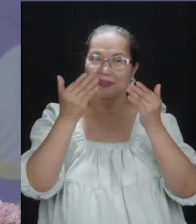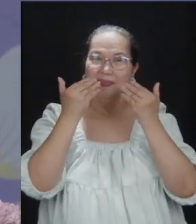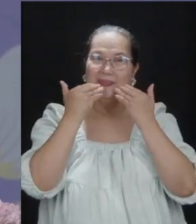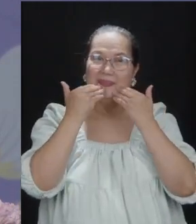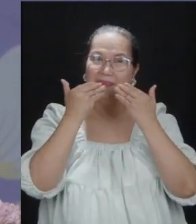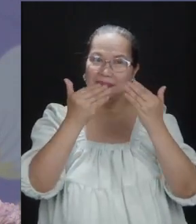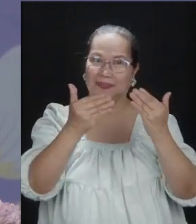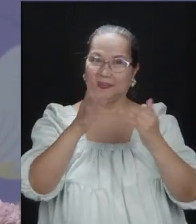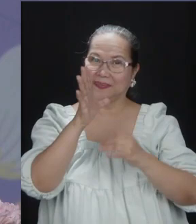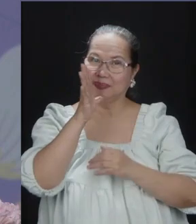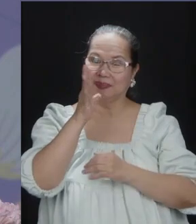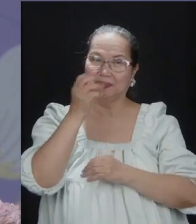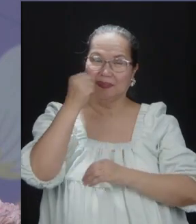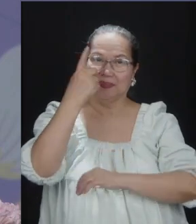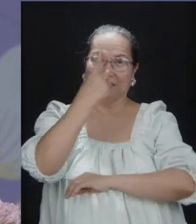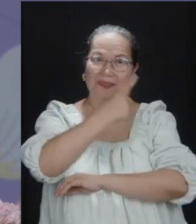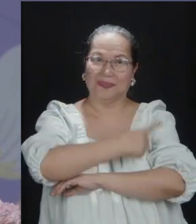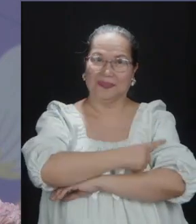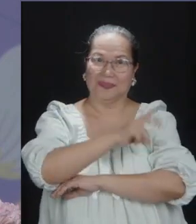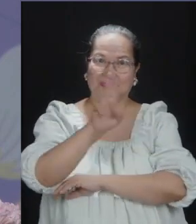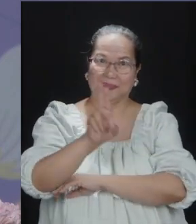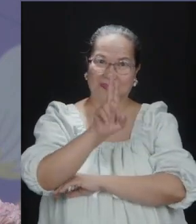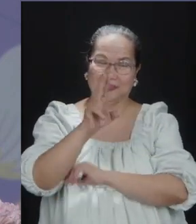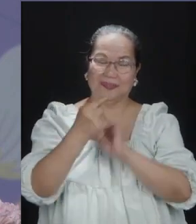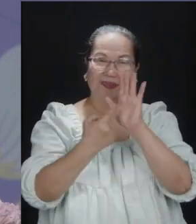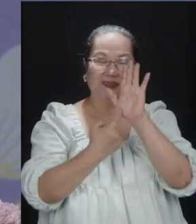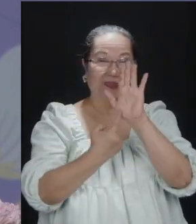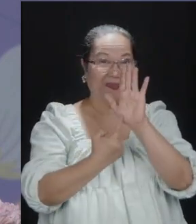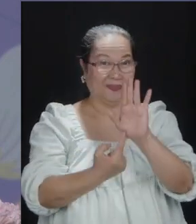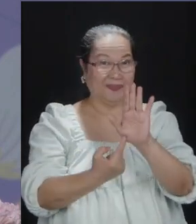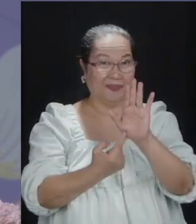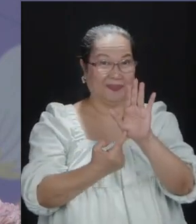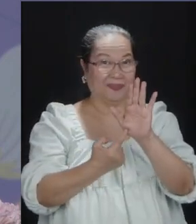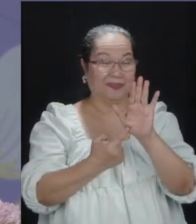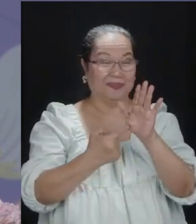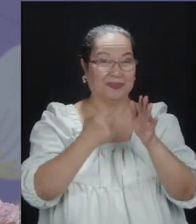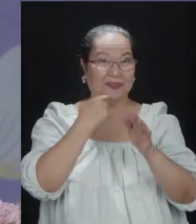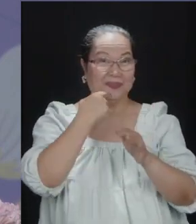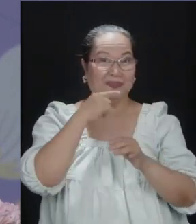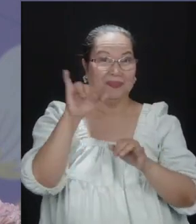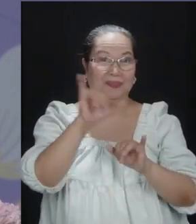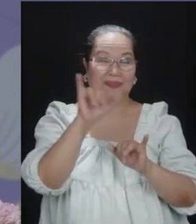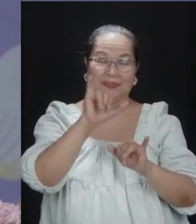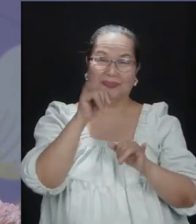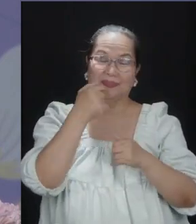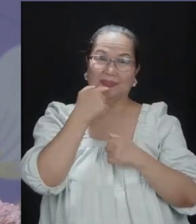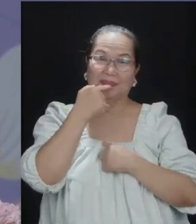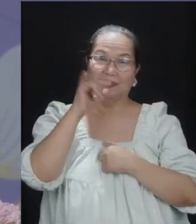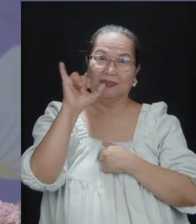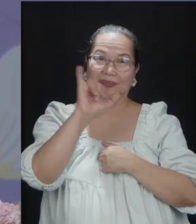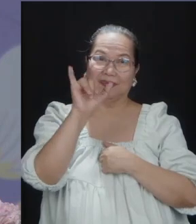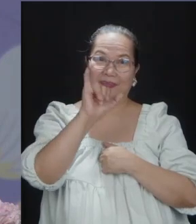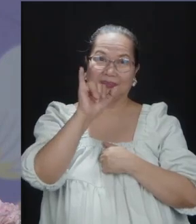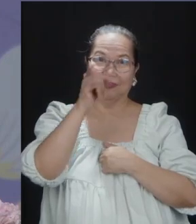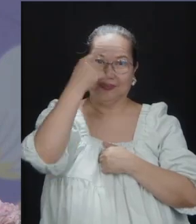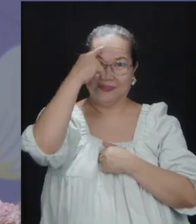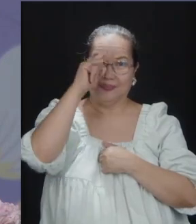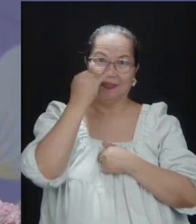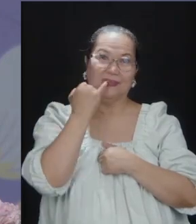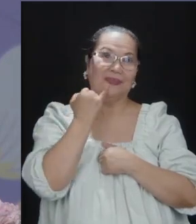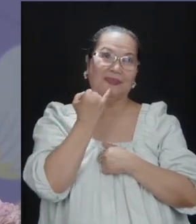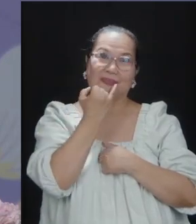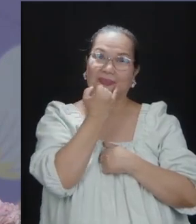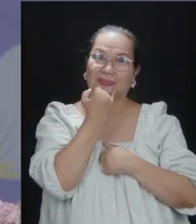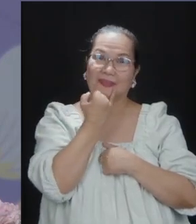a mother's love when He used it to illustrate His tender and comforting love for Israel.